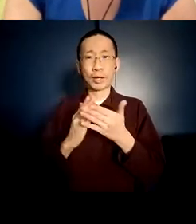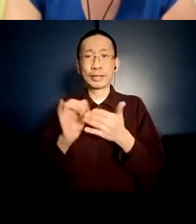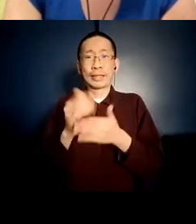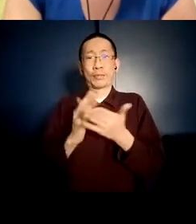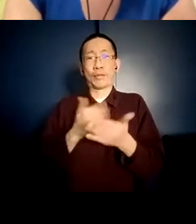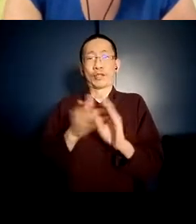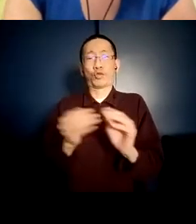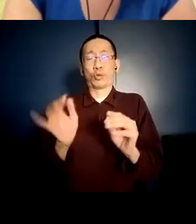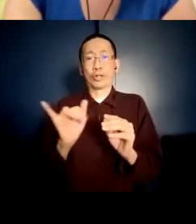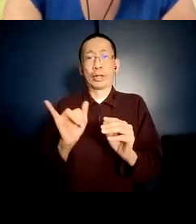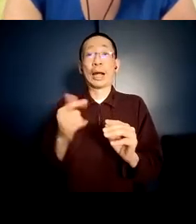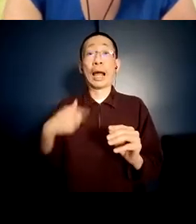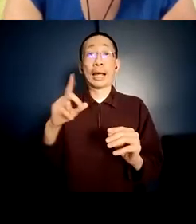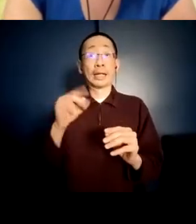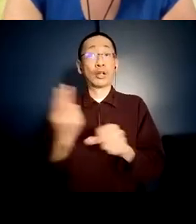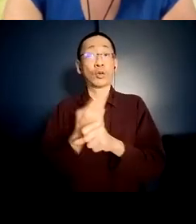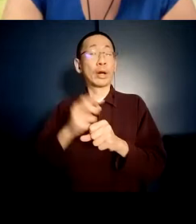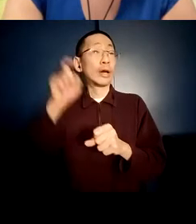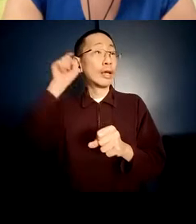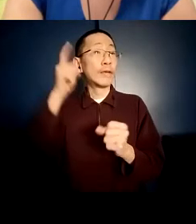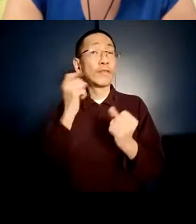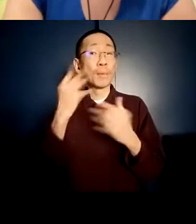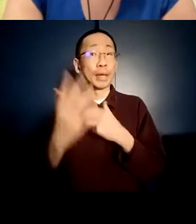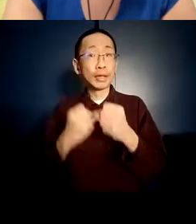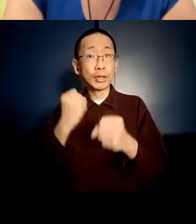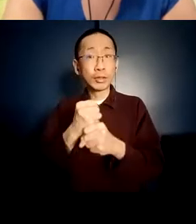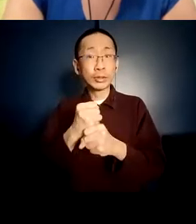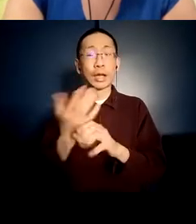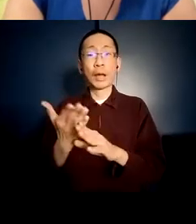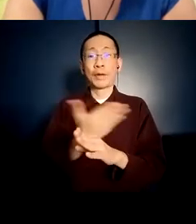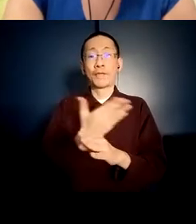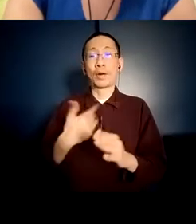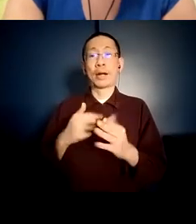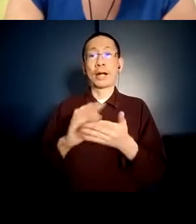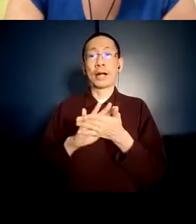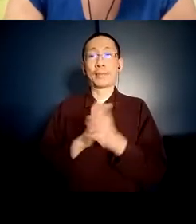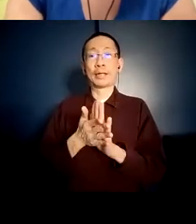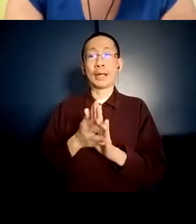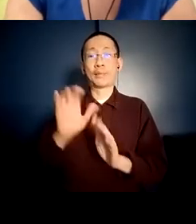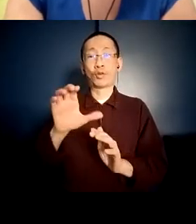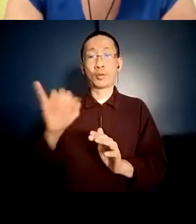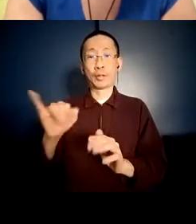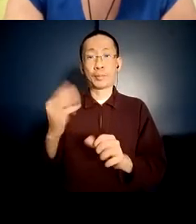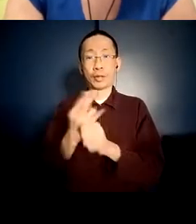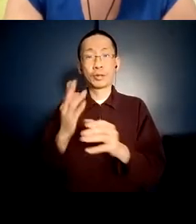And I was a hearing aid user for several years before I became a cochlear implant user. This